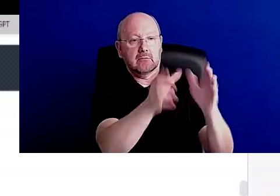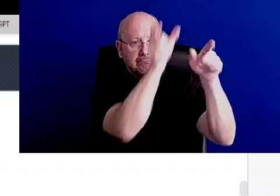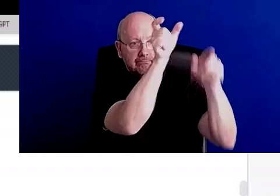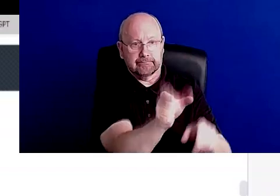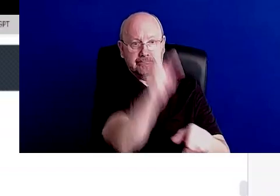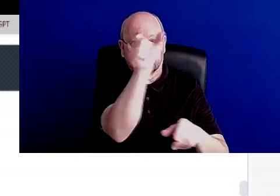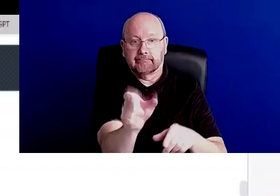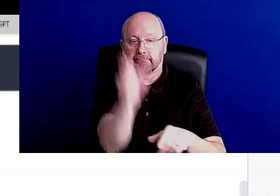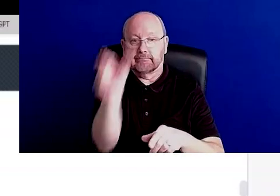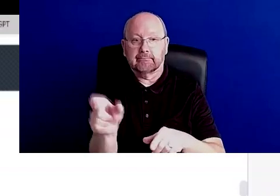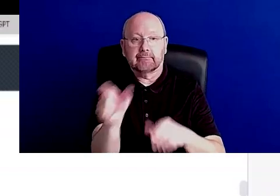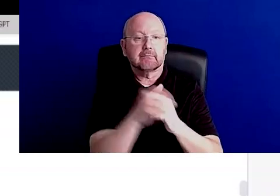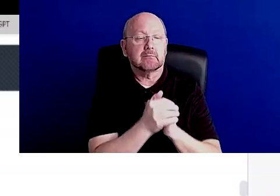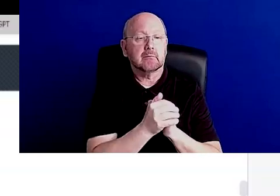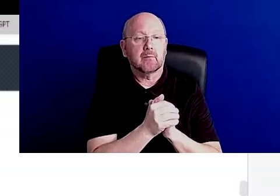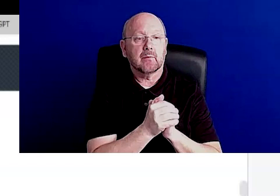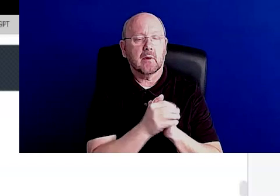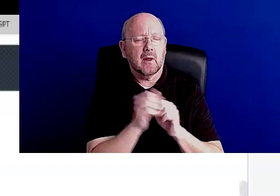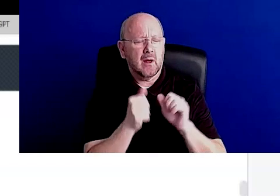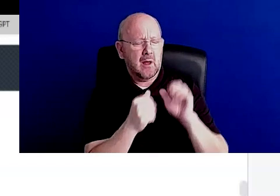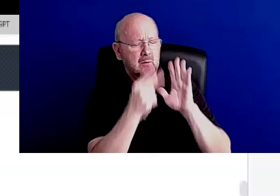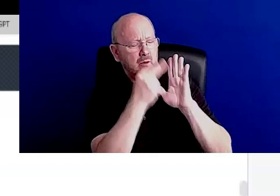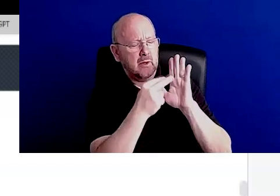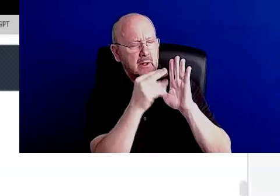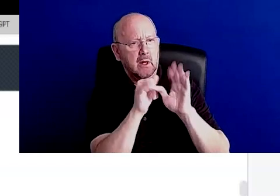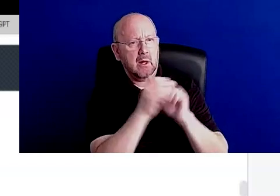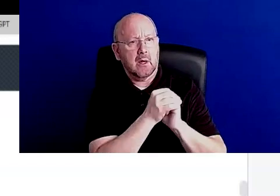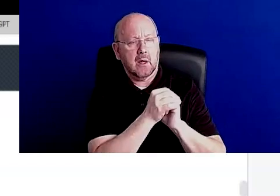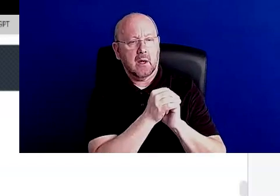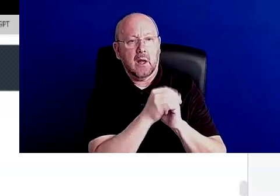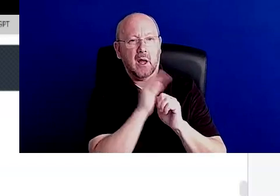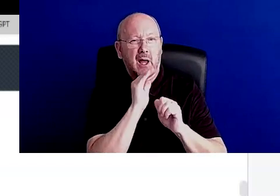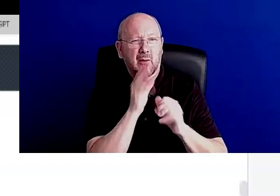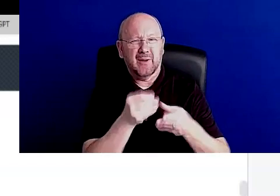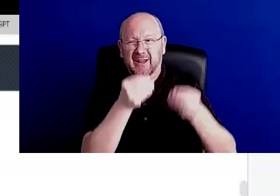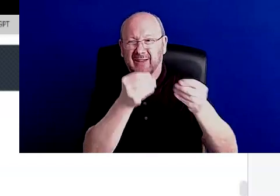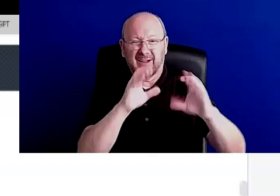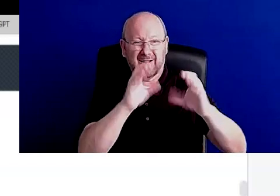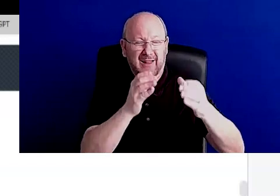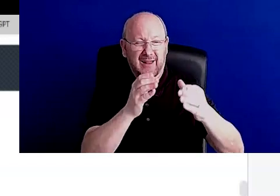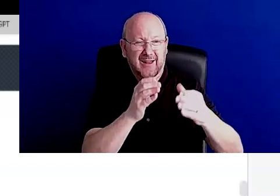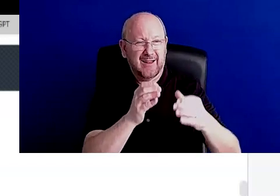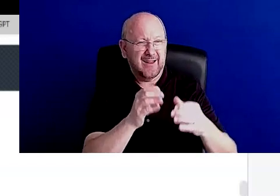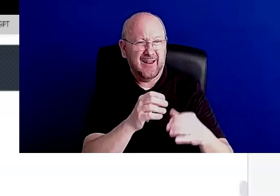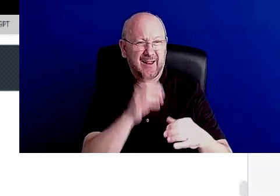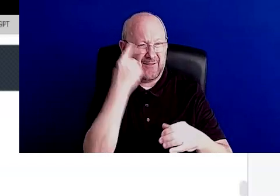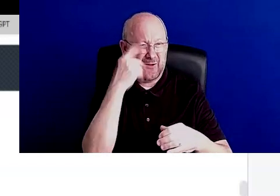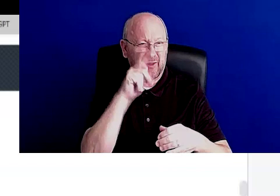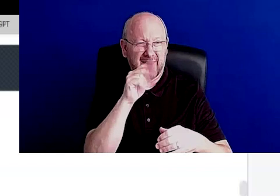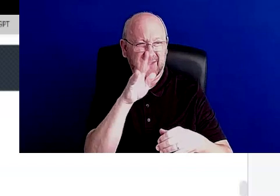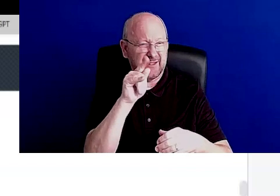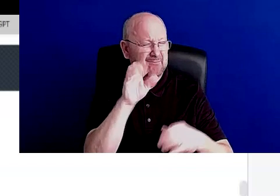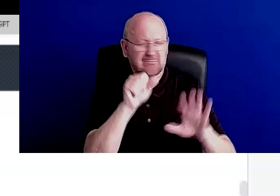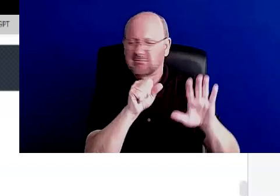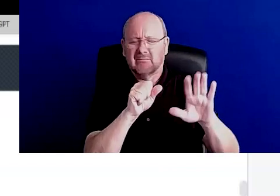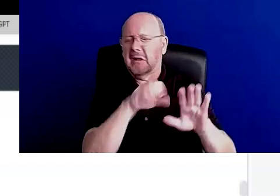you were mentioning earlier, as I'm reading over this prompt, this is nothing that I would ever probably give my class on its face basis. There is a lot more information that I would have